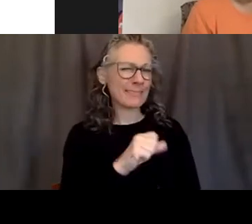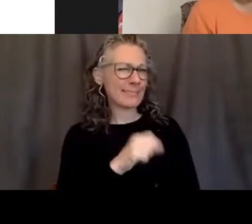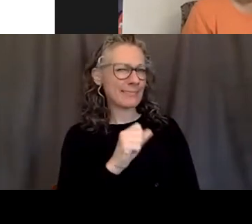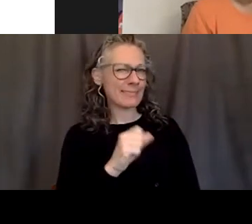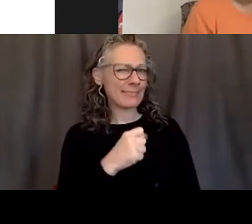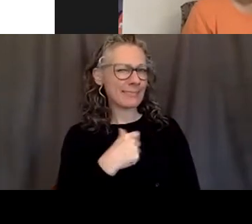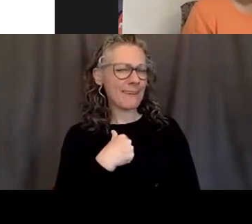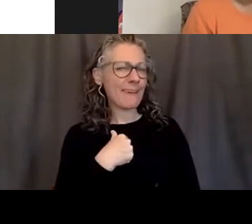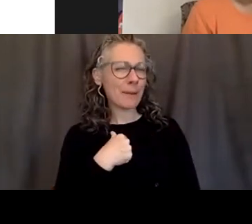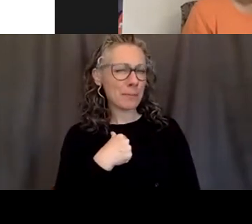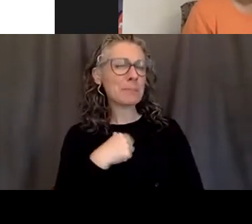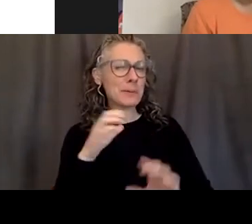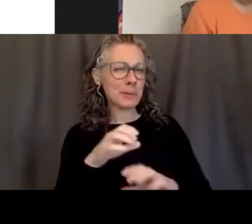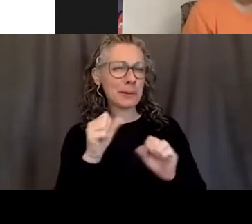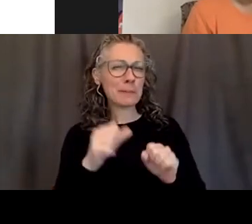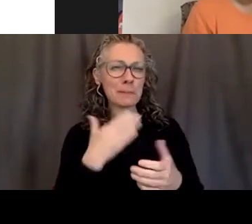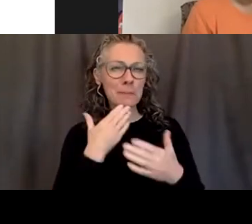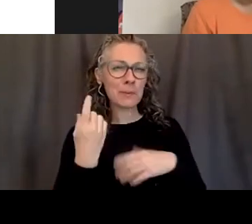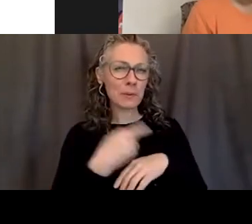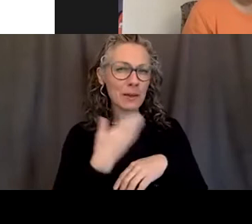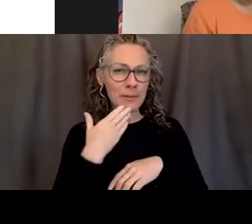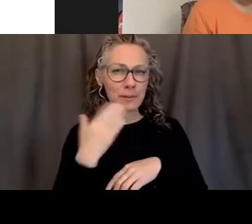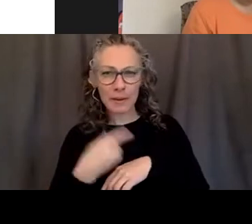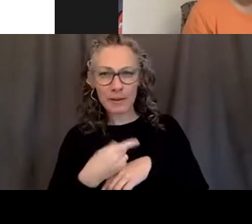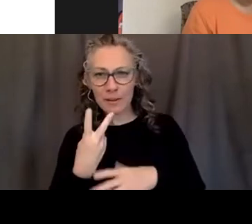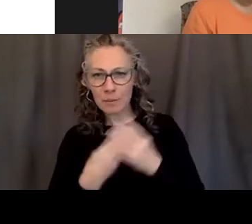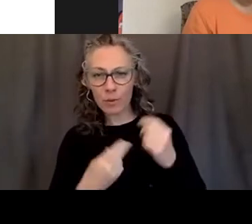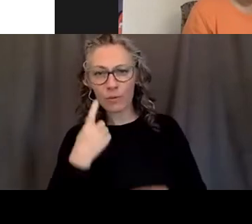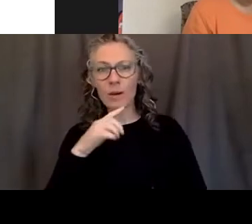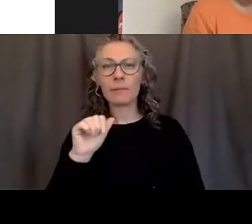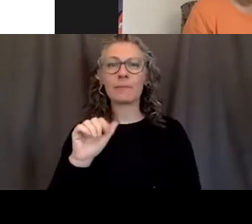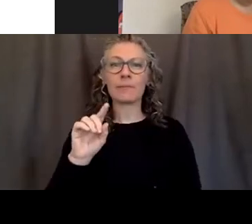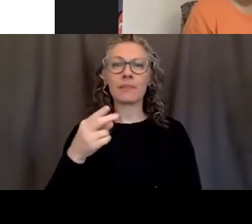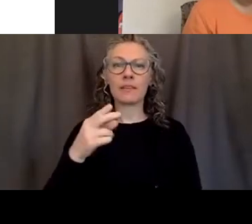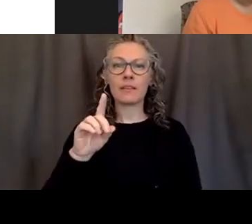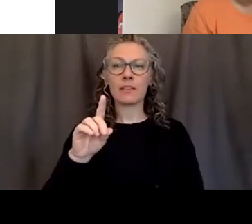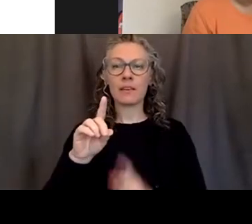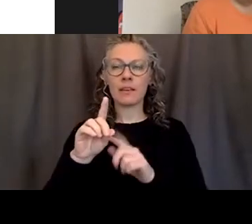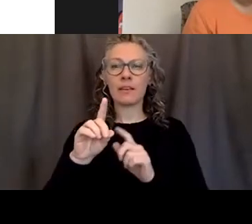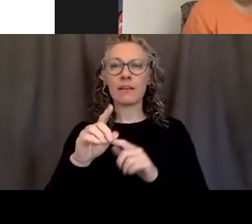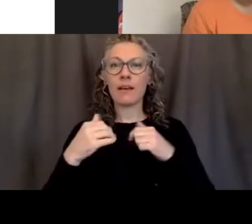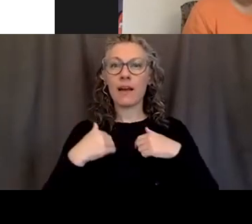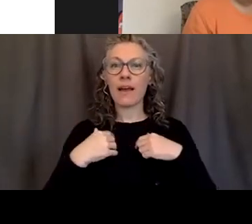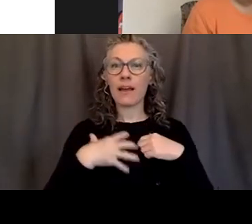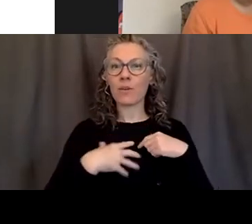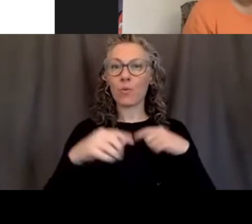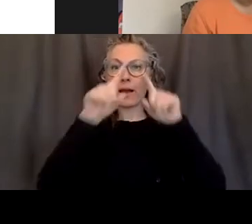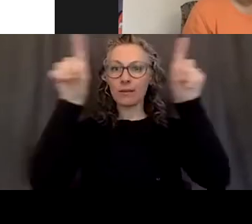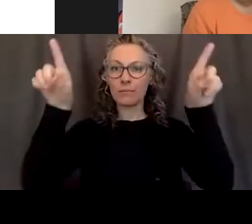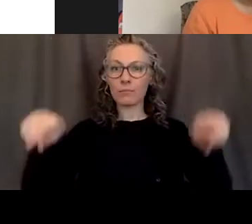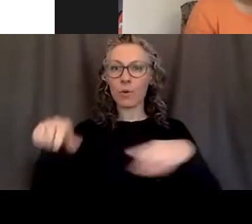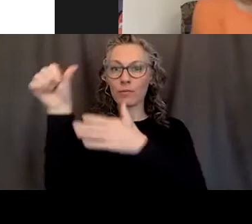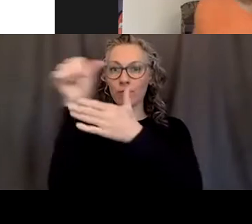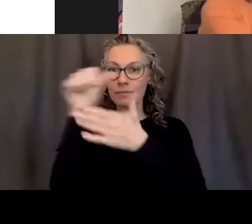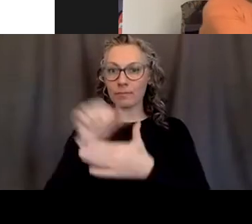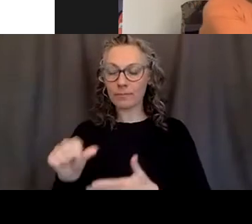have good days and bad days, but like for my ADHD, I bought a wipe off board. I'm gonna just in front of me. pause